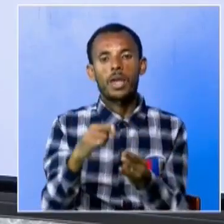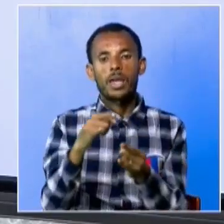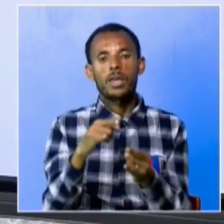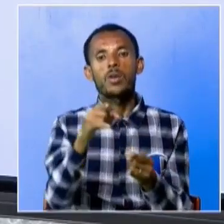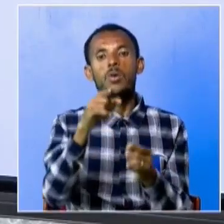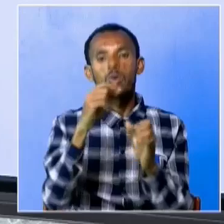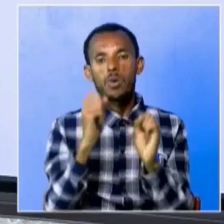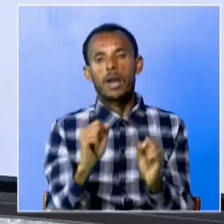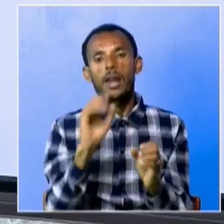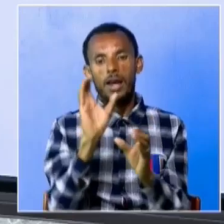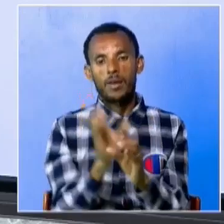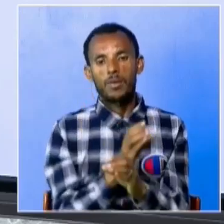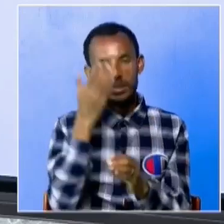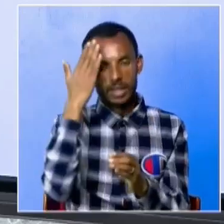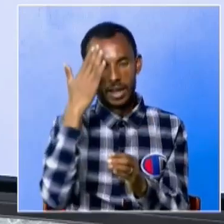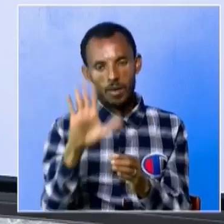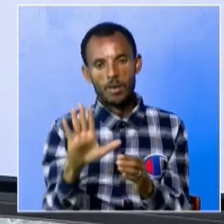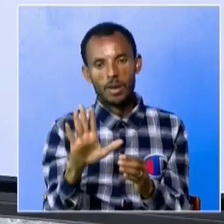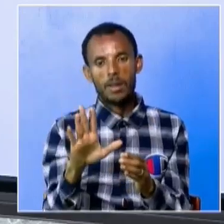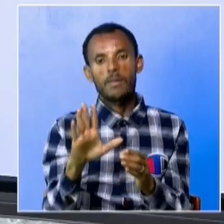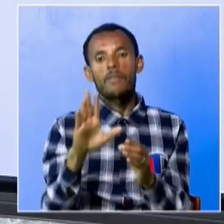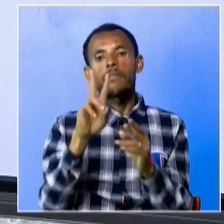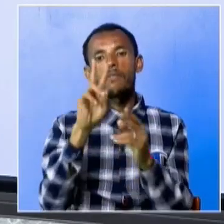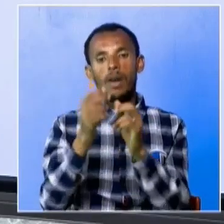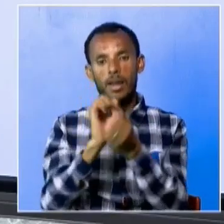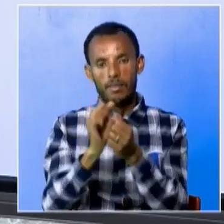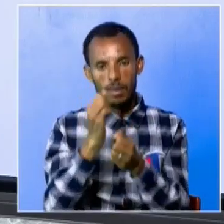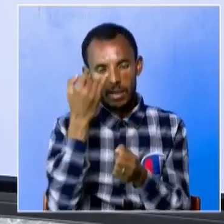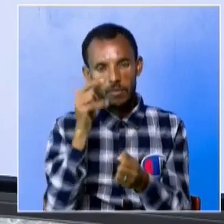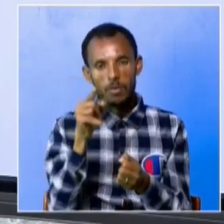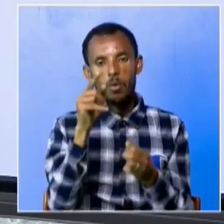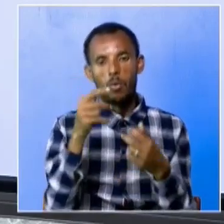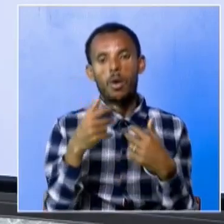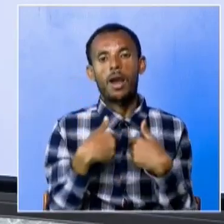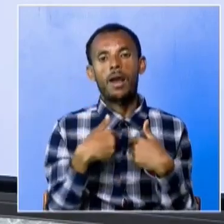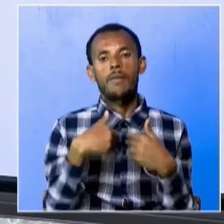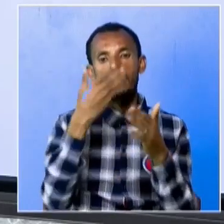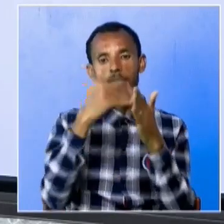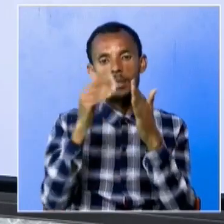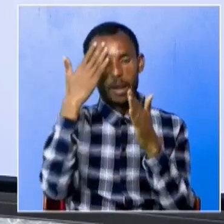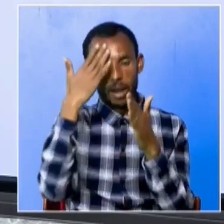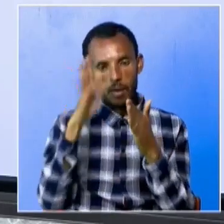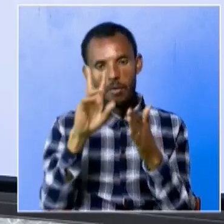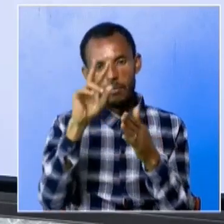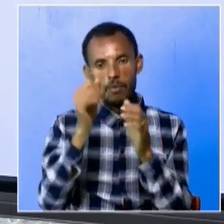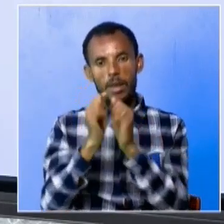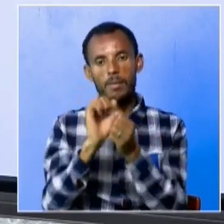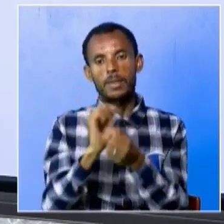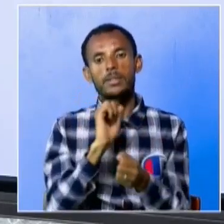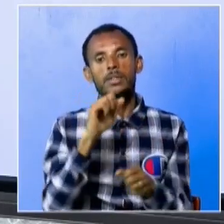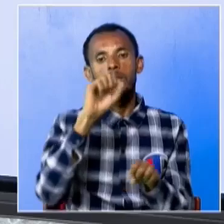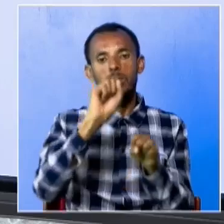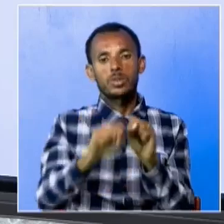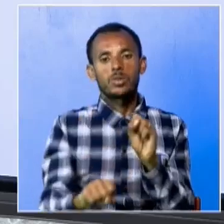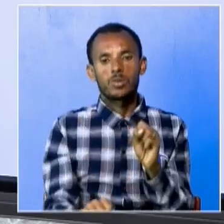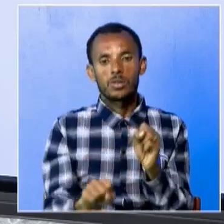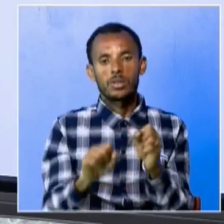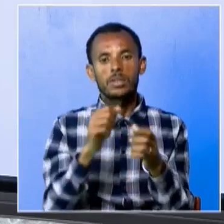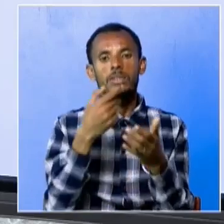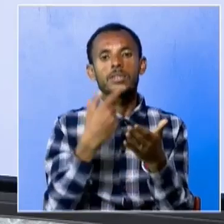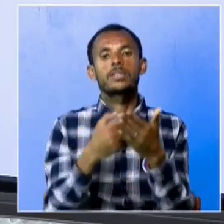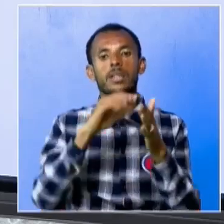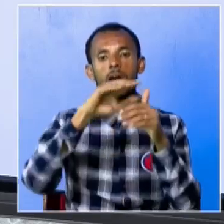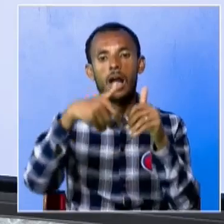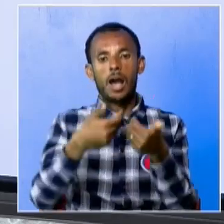the unknown variables if we have some unknown variables, right? So this is